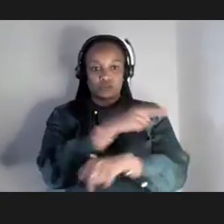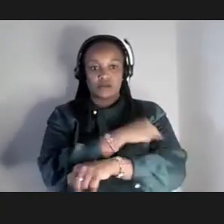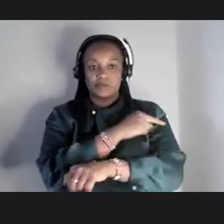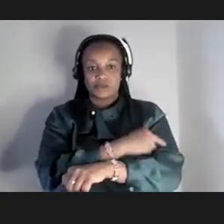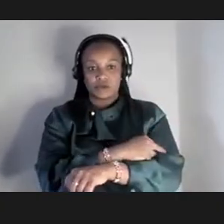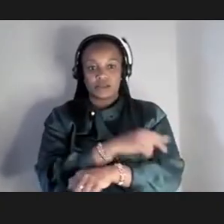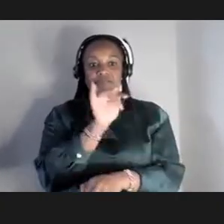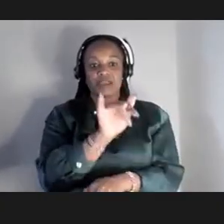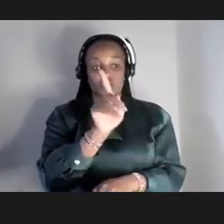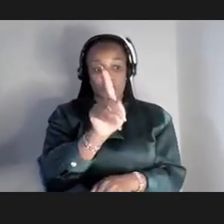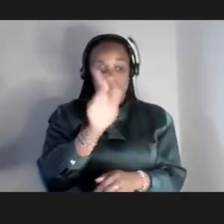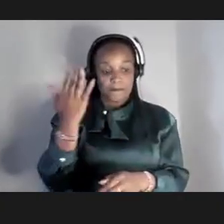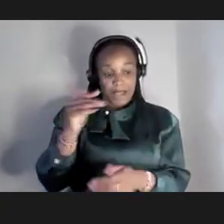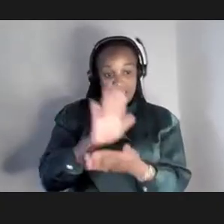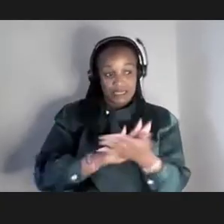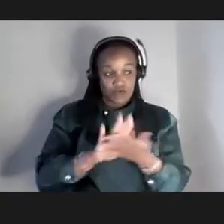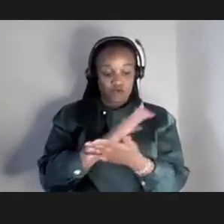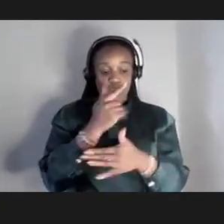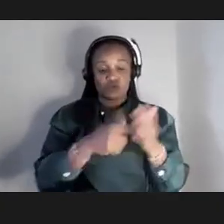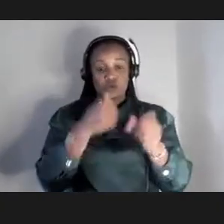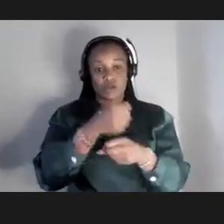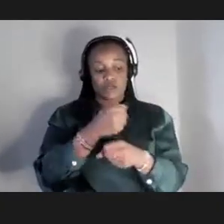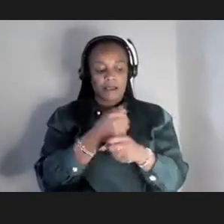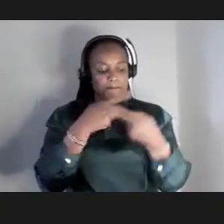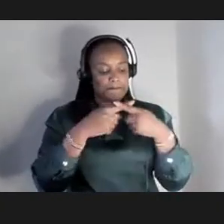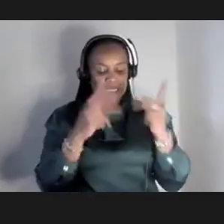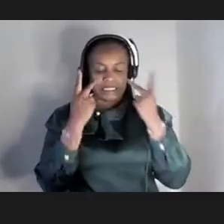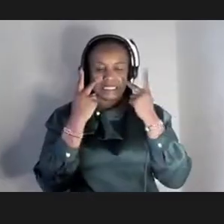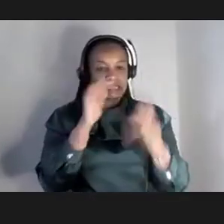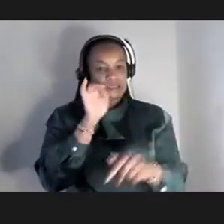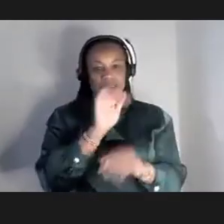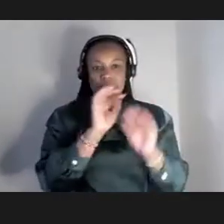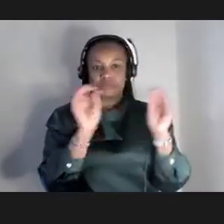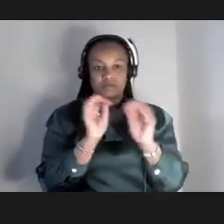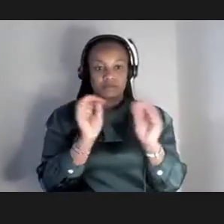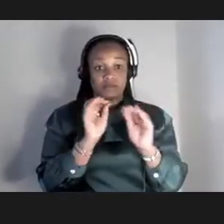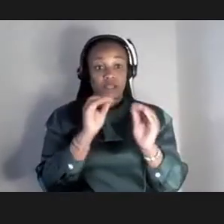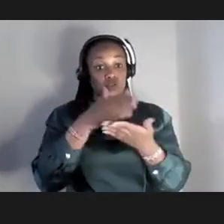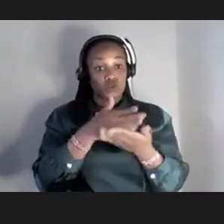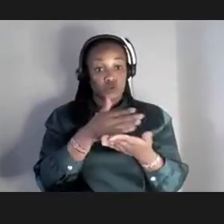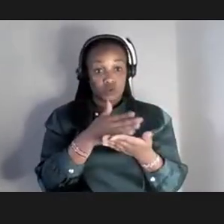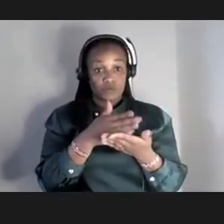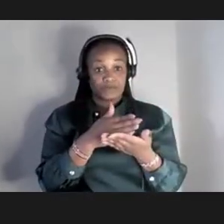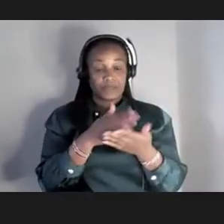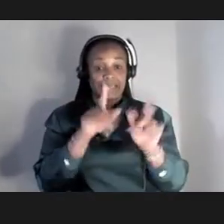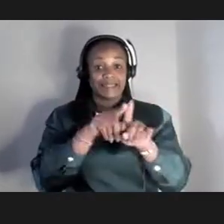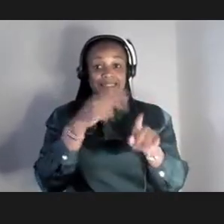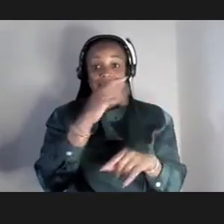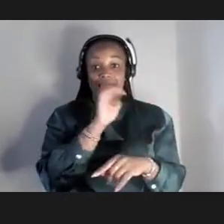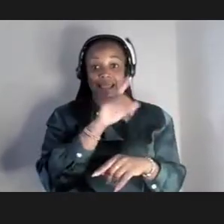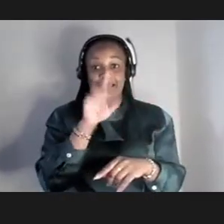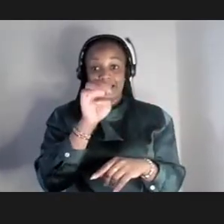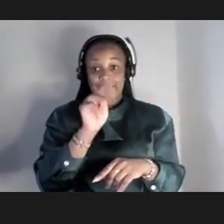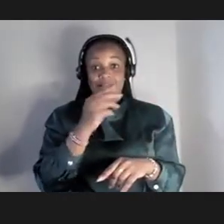we were doing. But apparently, we have not seen that. In fact, as Helen said, we have seen